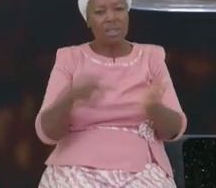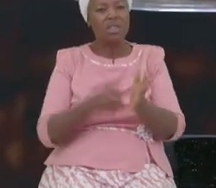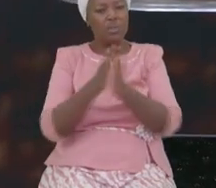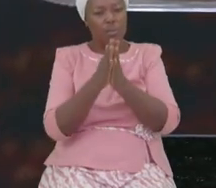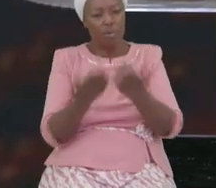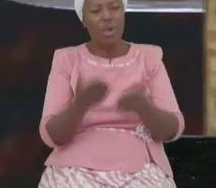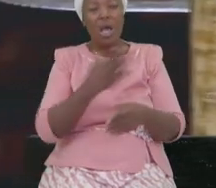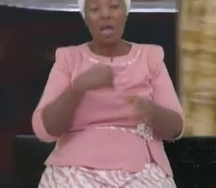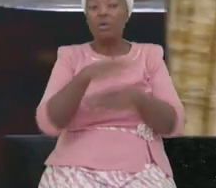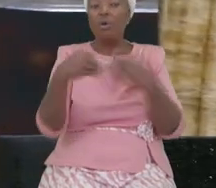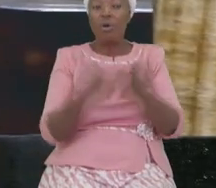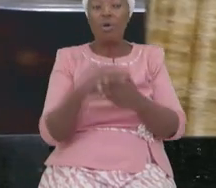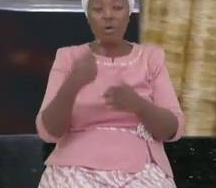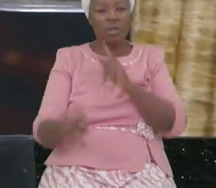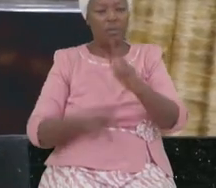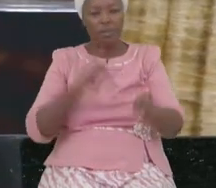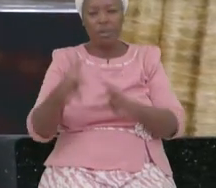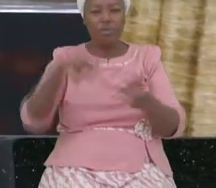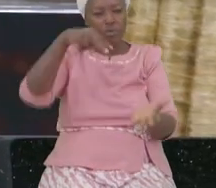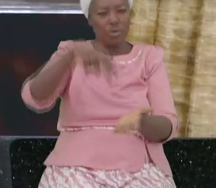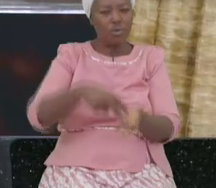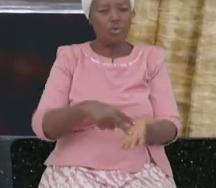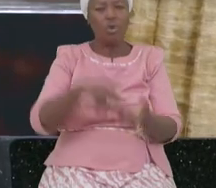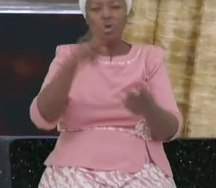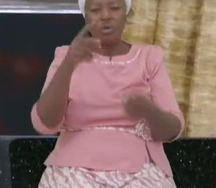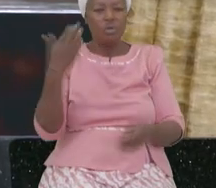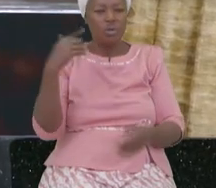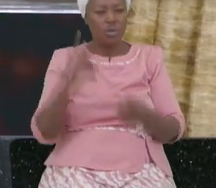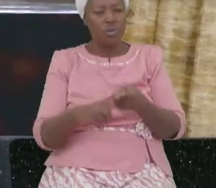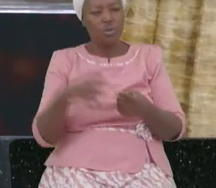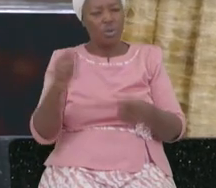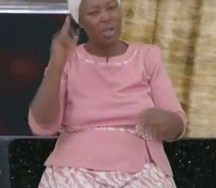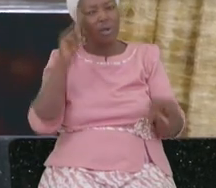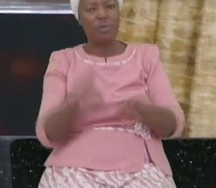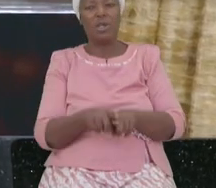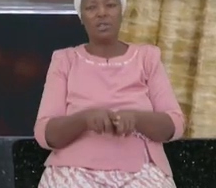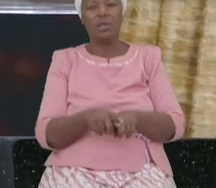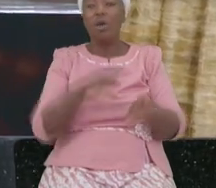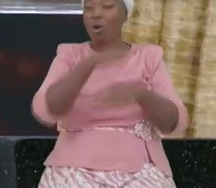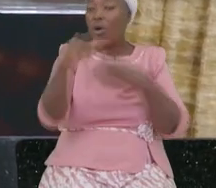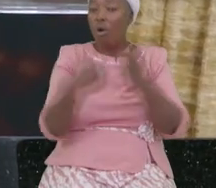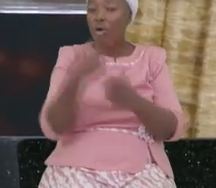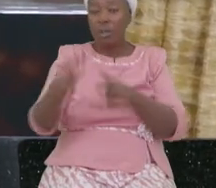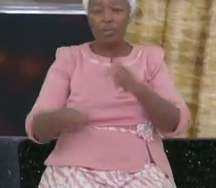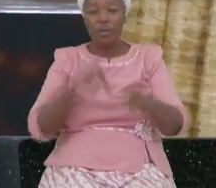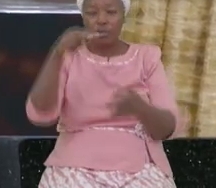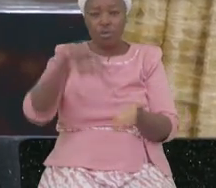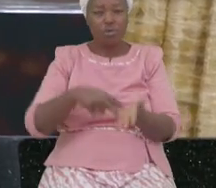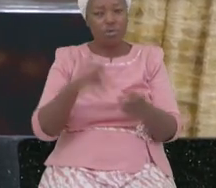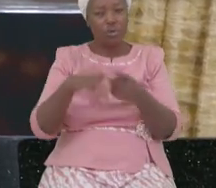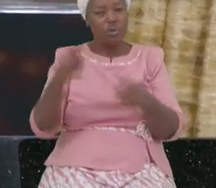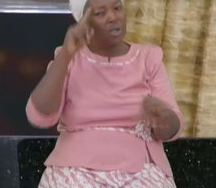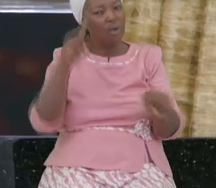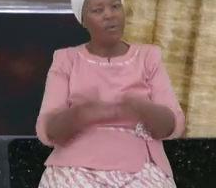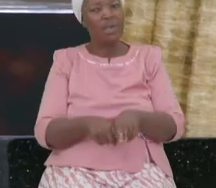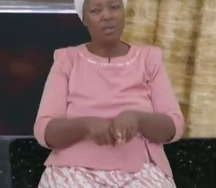book. And all the people stood to the covenant. All the people stood to the